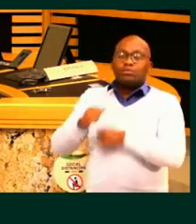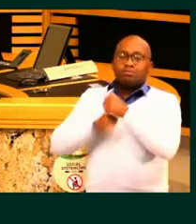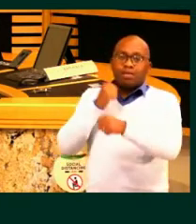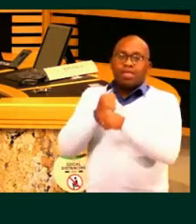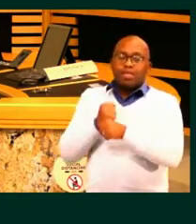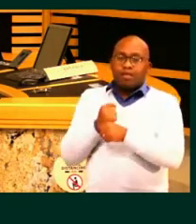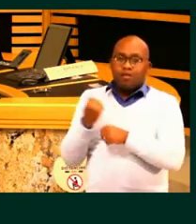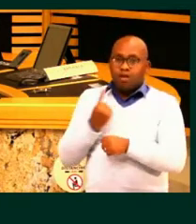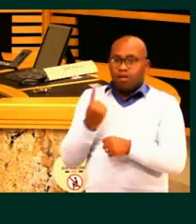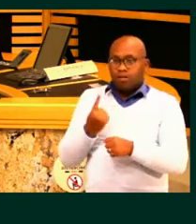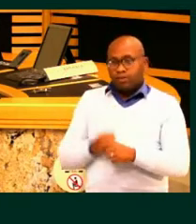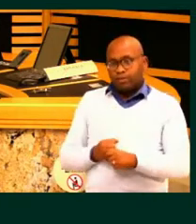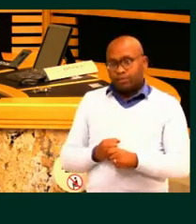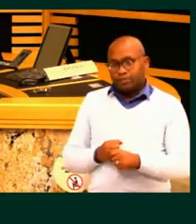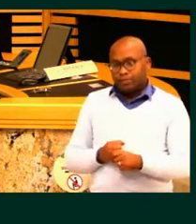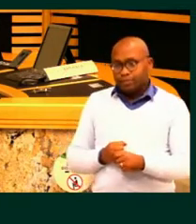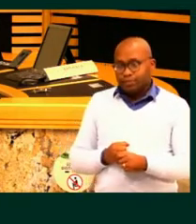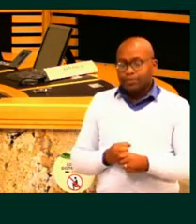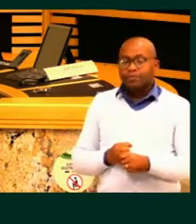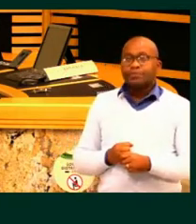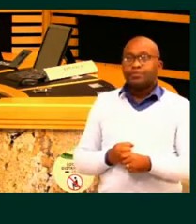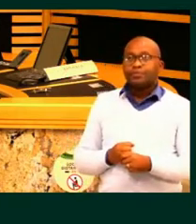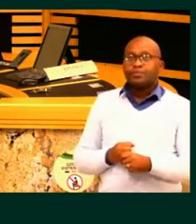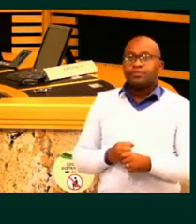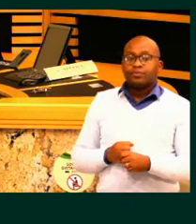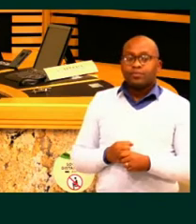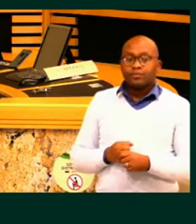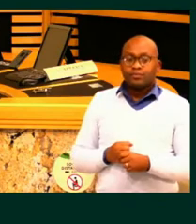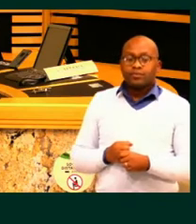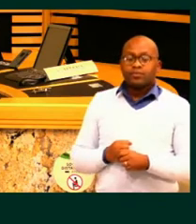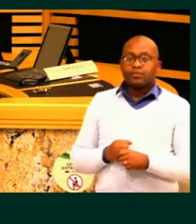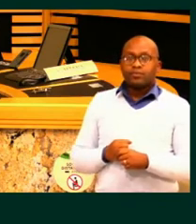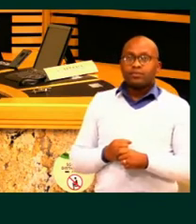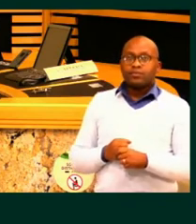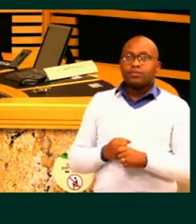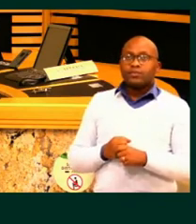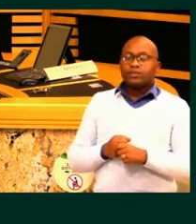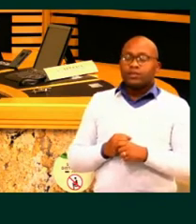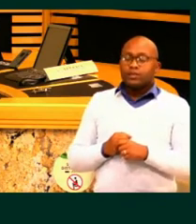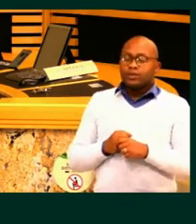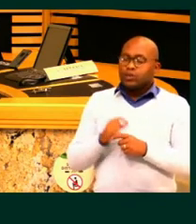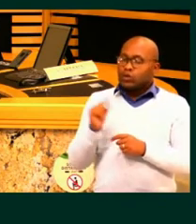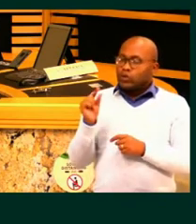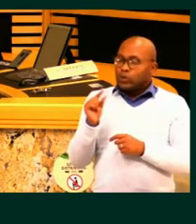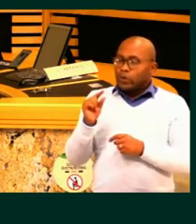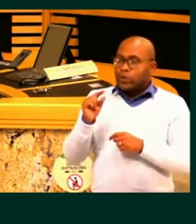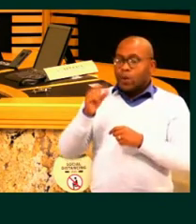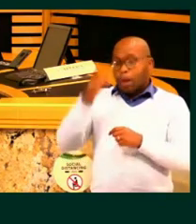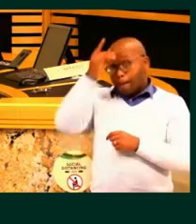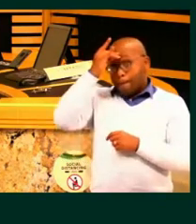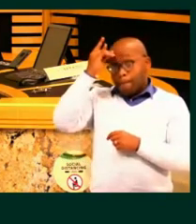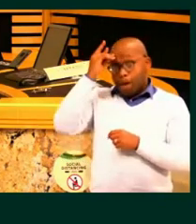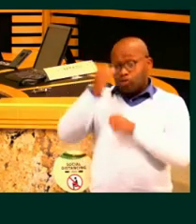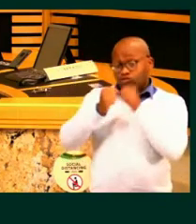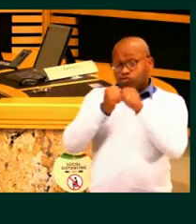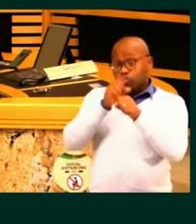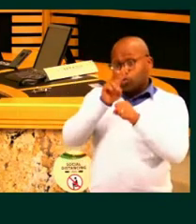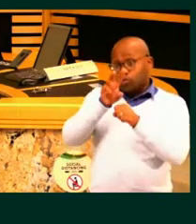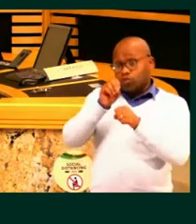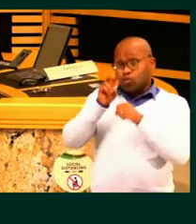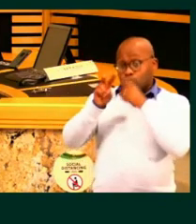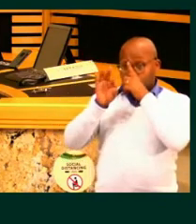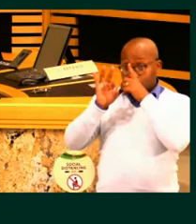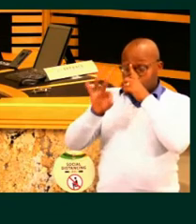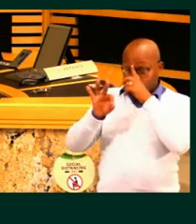budget it is further revealed upon the end of March 2023 that the Eastern Cape Department of